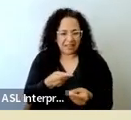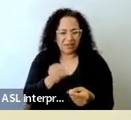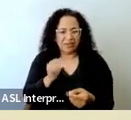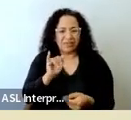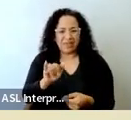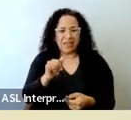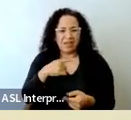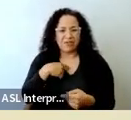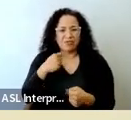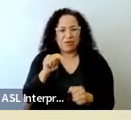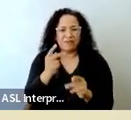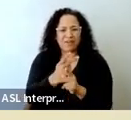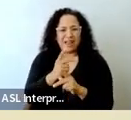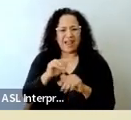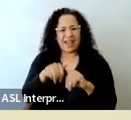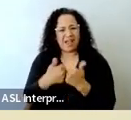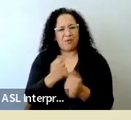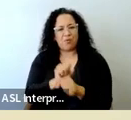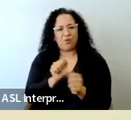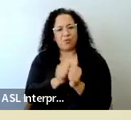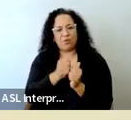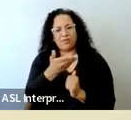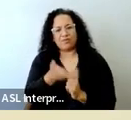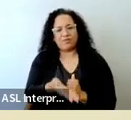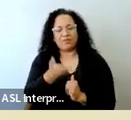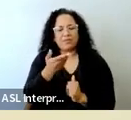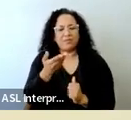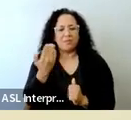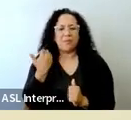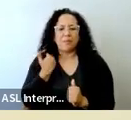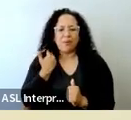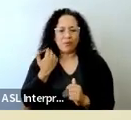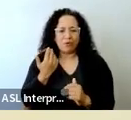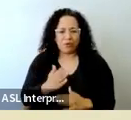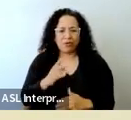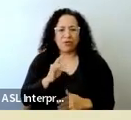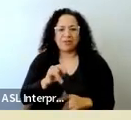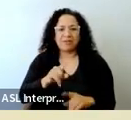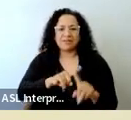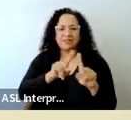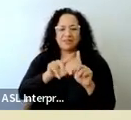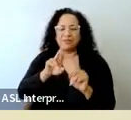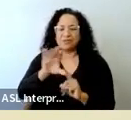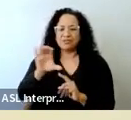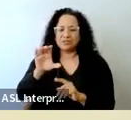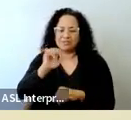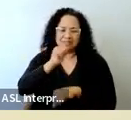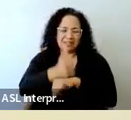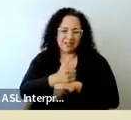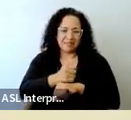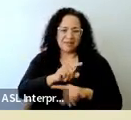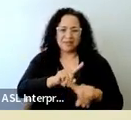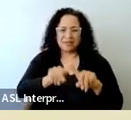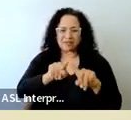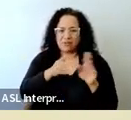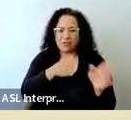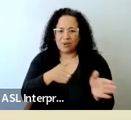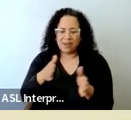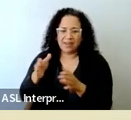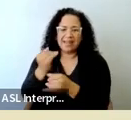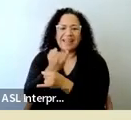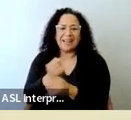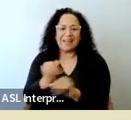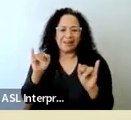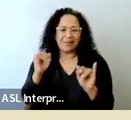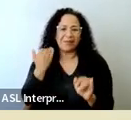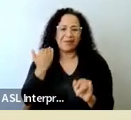figure out how would we work with brokers. And so different regional centers set that up in different ways. Independent brokers, again, now known